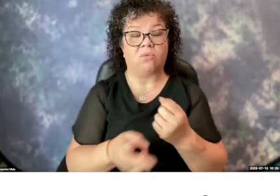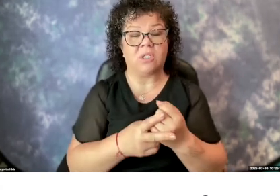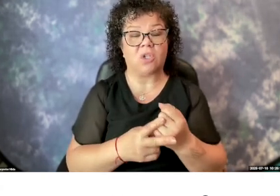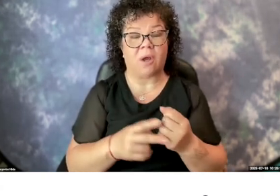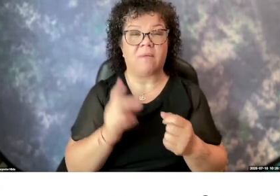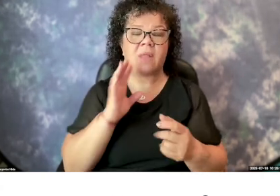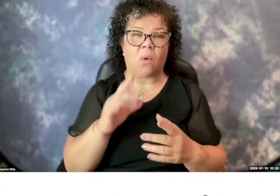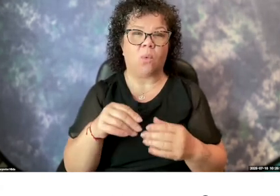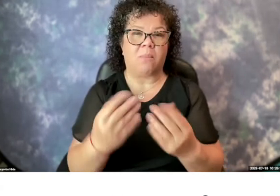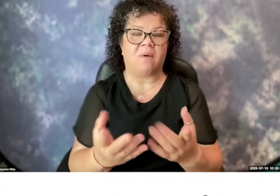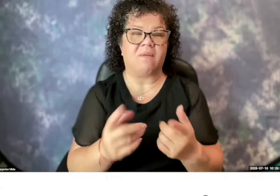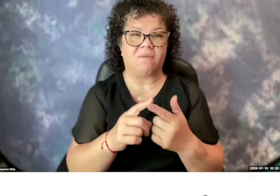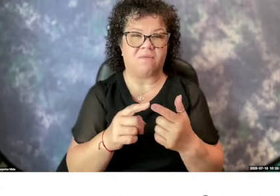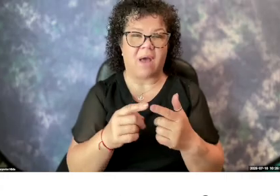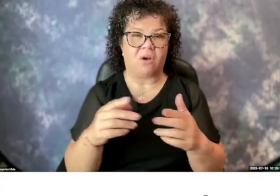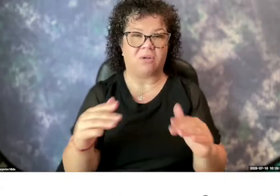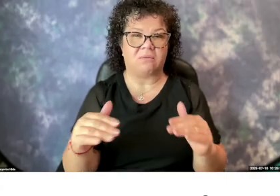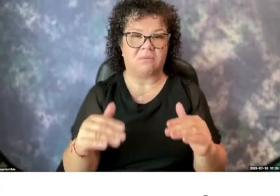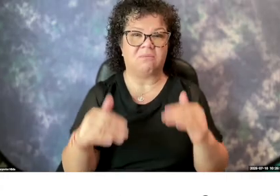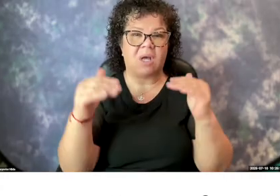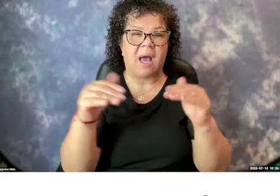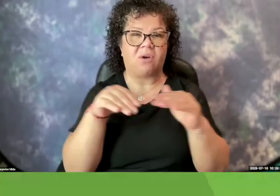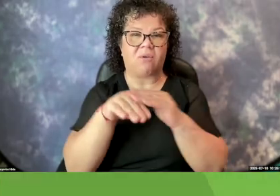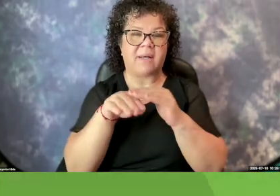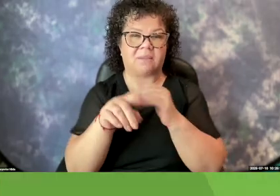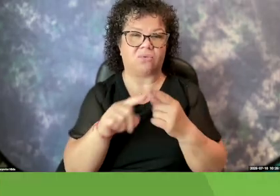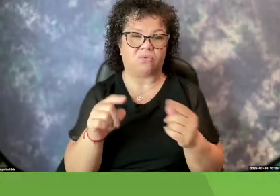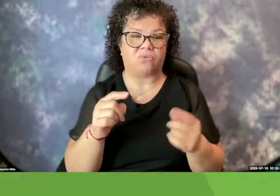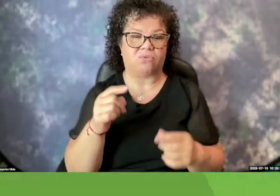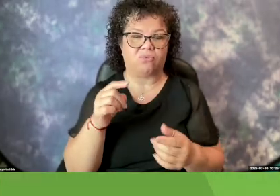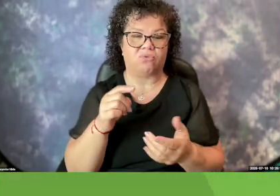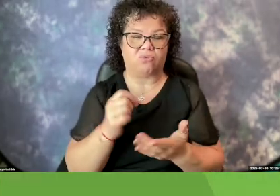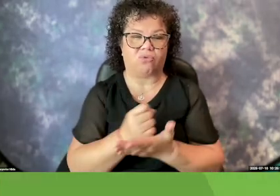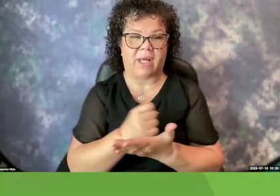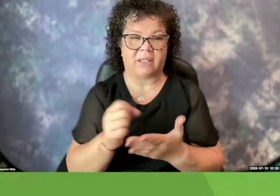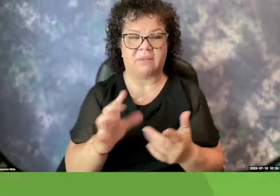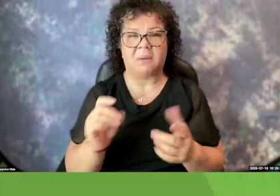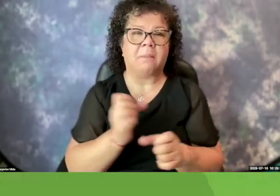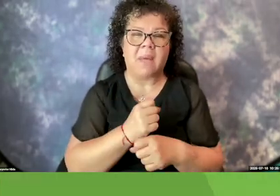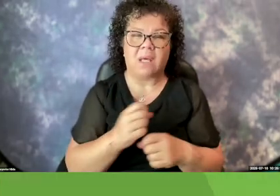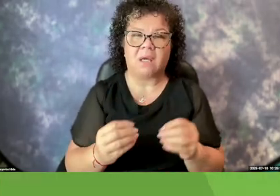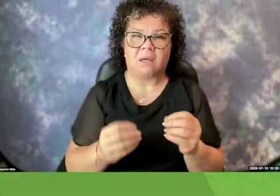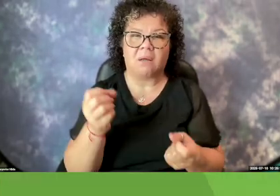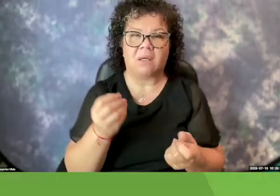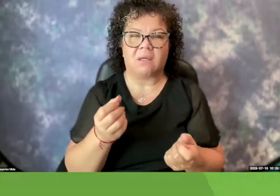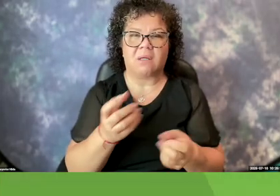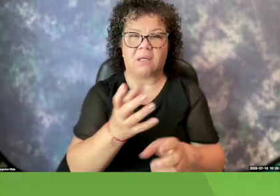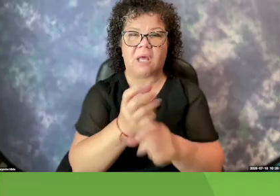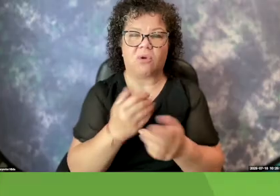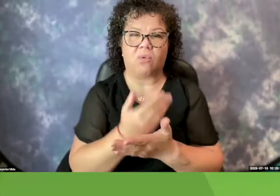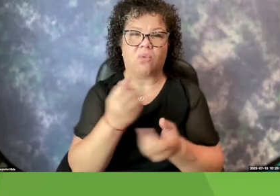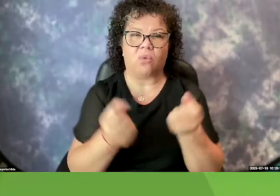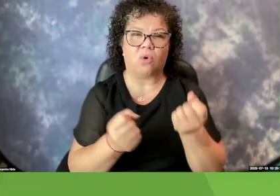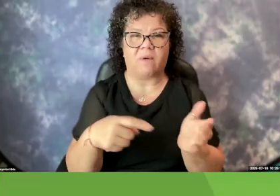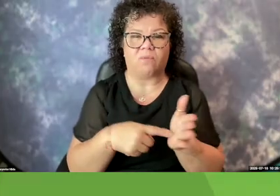likelihood of having access to credit, which is very helpful for making vehicles affordable. So let's talk about